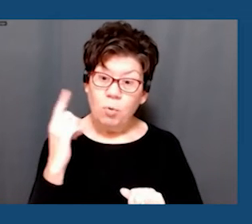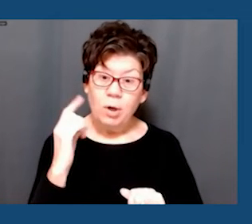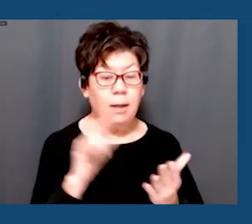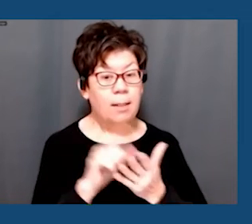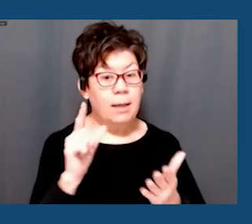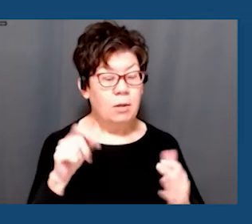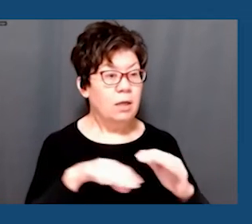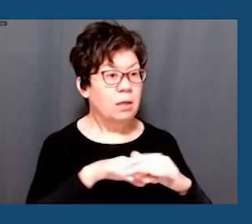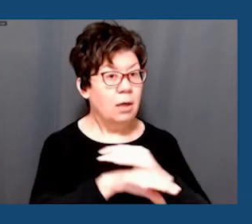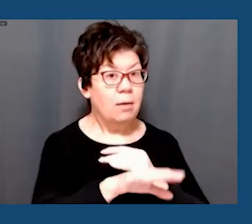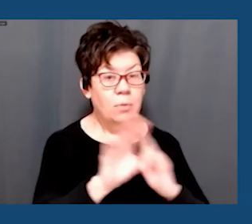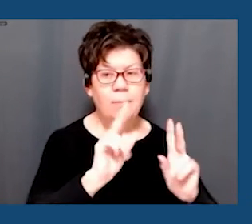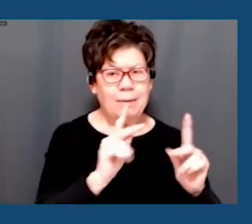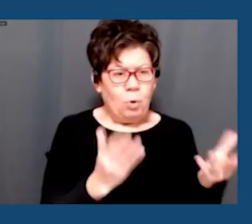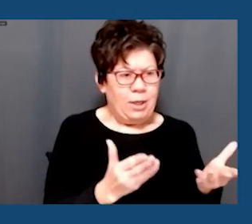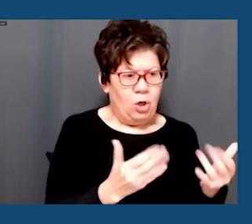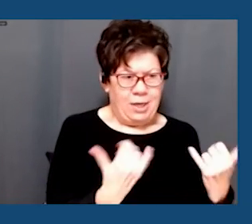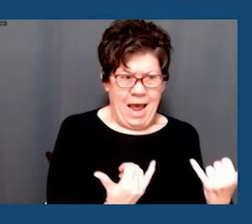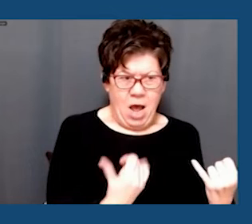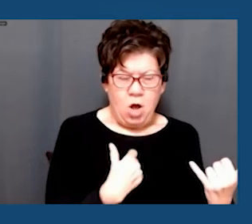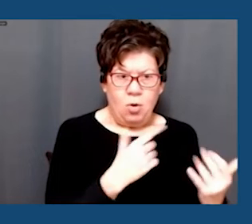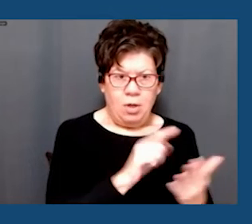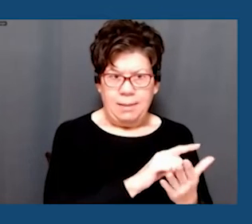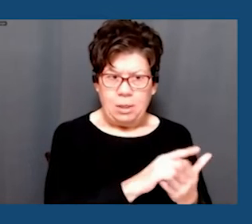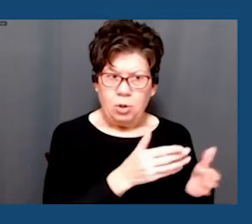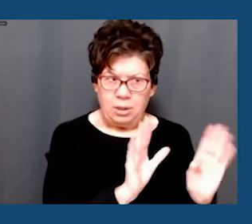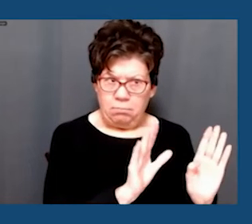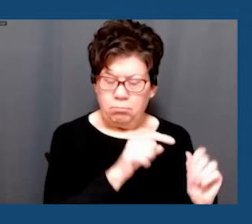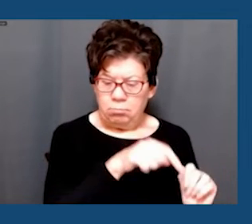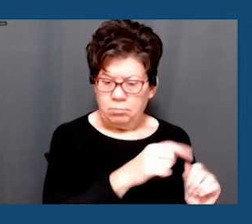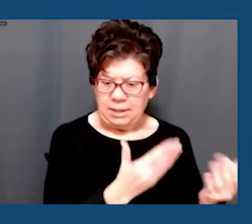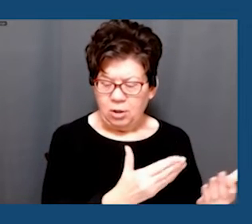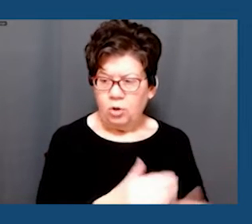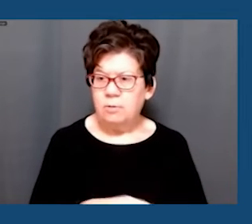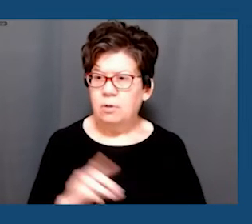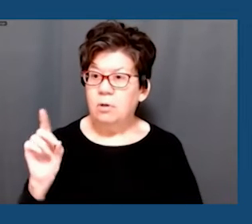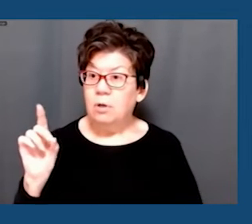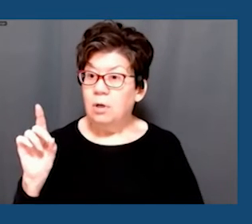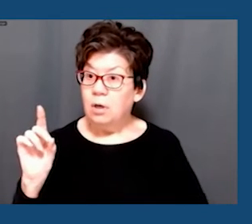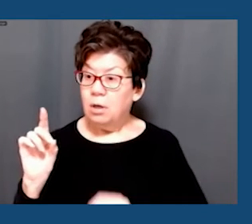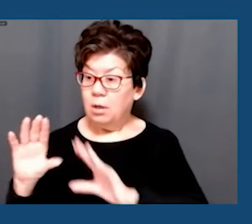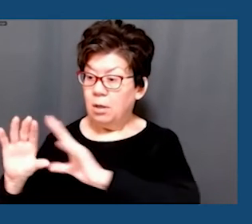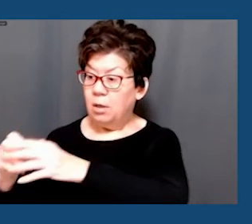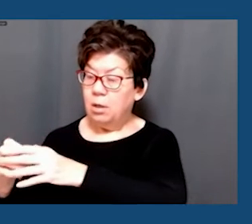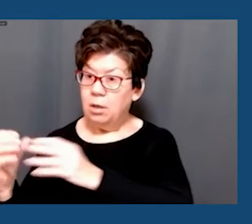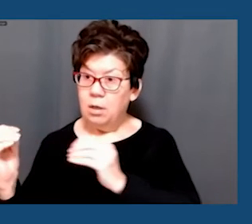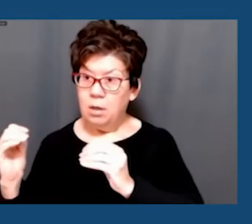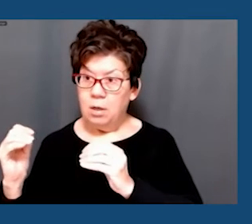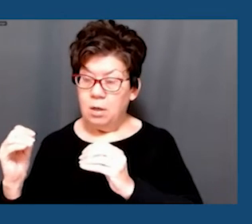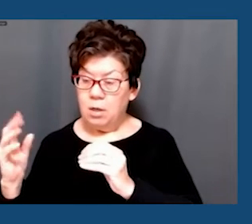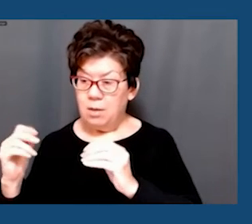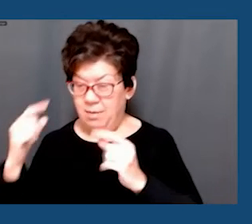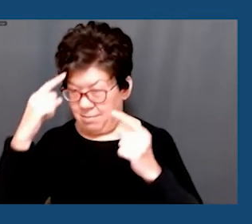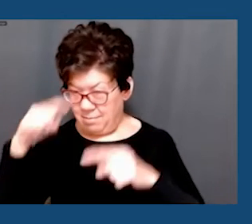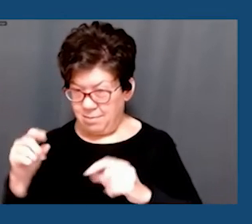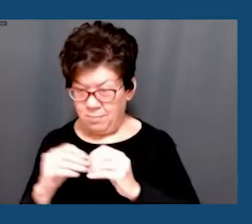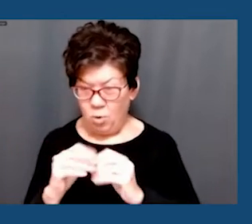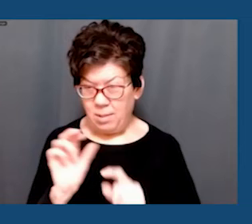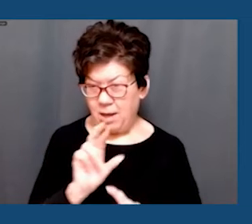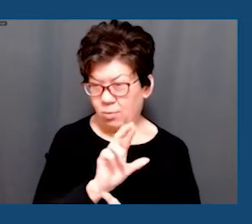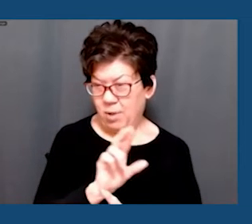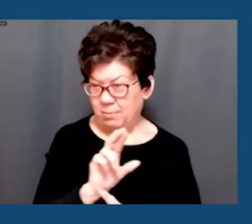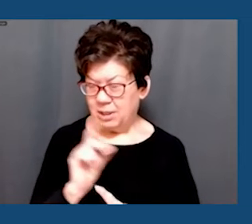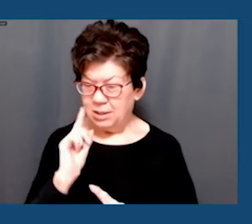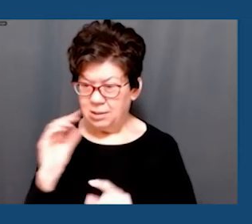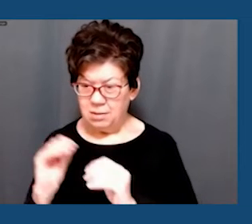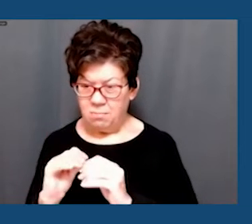are now are here legally. Are Democrats moving closer to Republicans on this issue of immigration? I mean, and I don't necessarily mean the